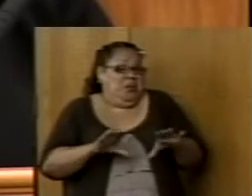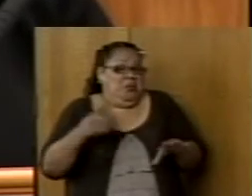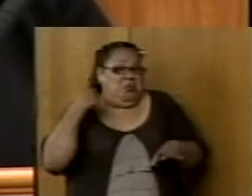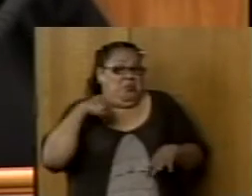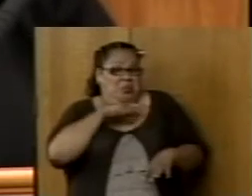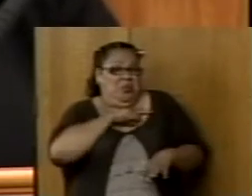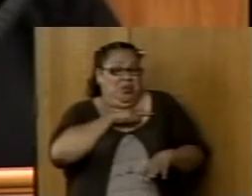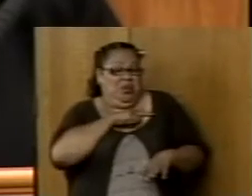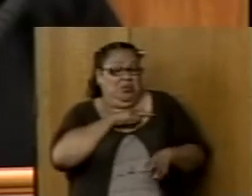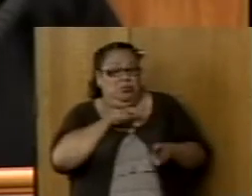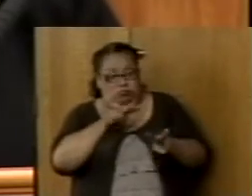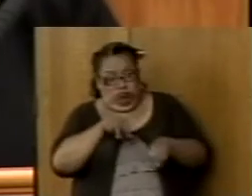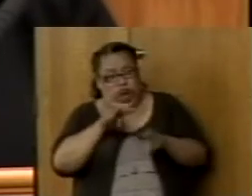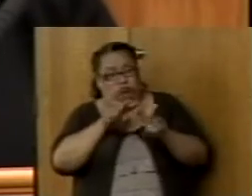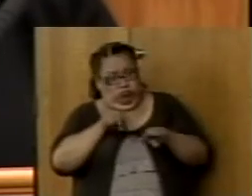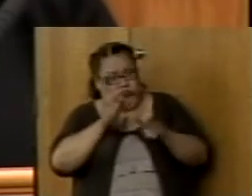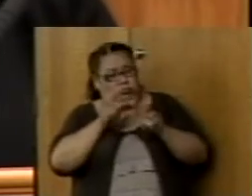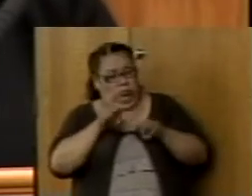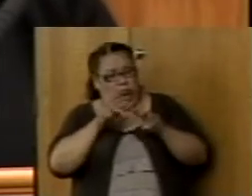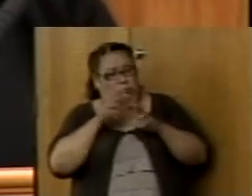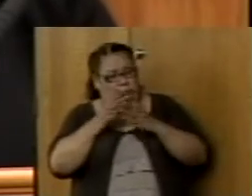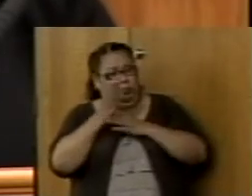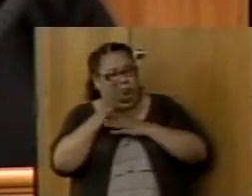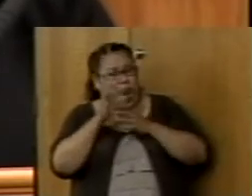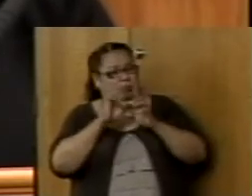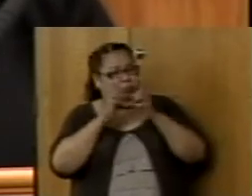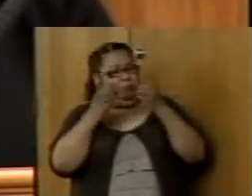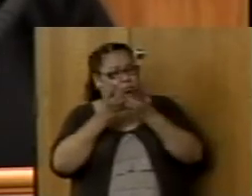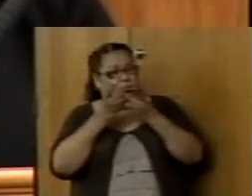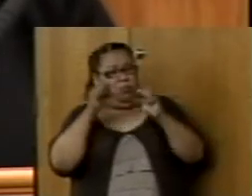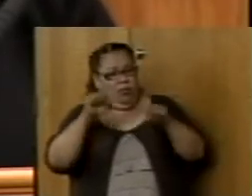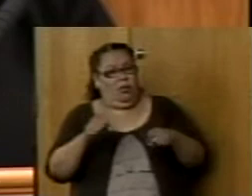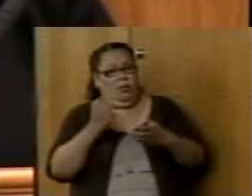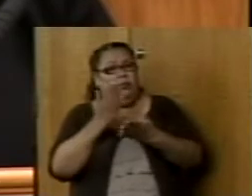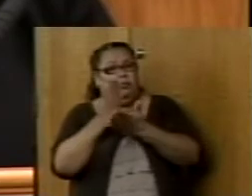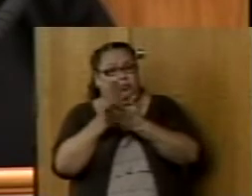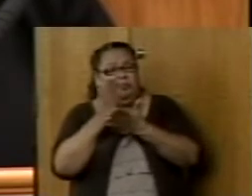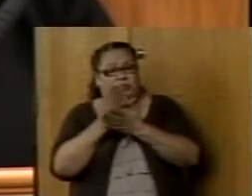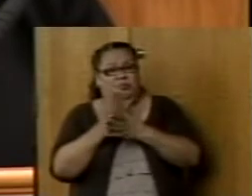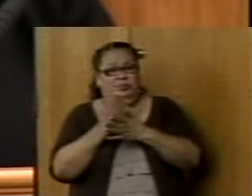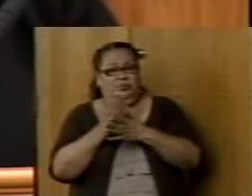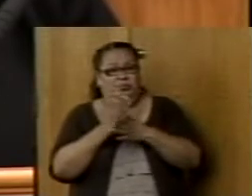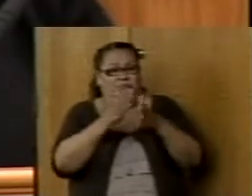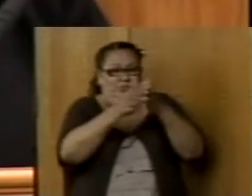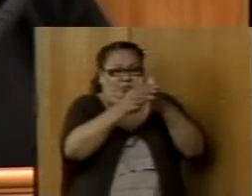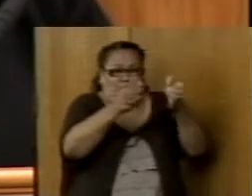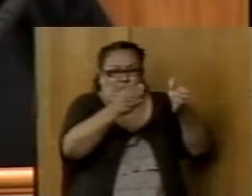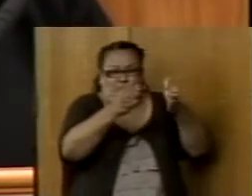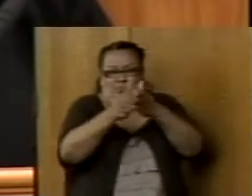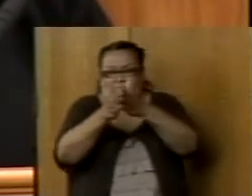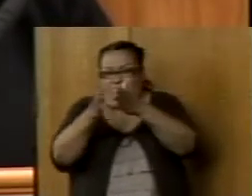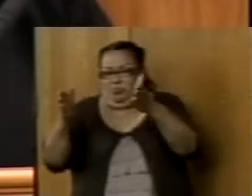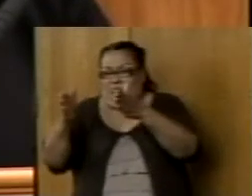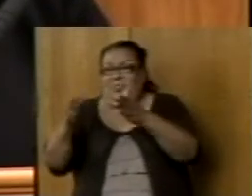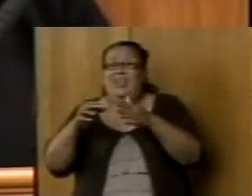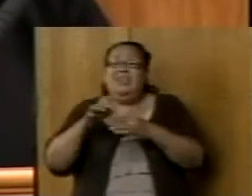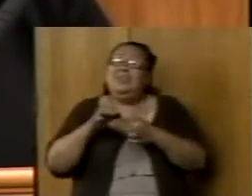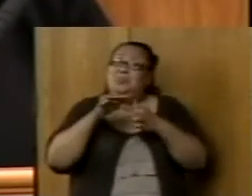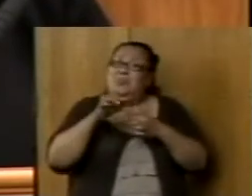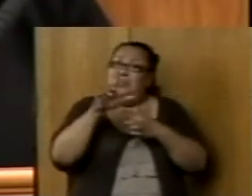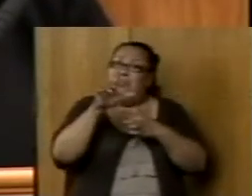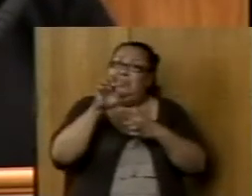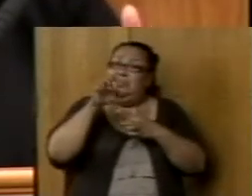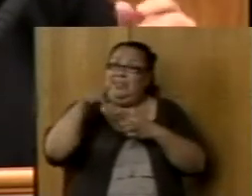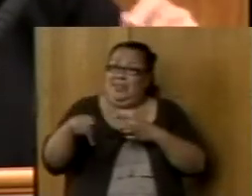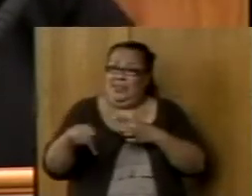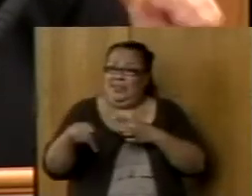carefully monitored and promoted throughout the district, it can really help stop those gaps, especially with our SPED and our LET population. It's